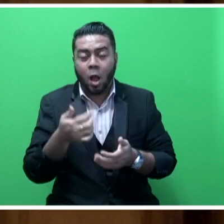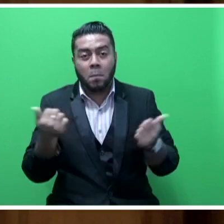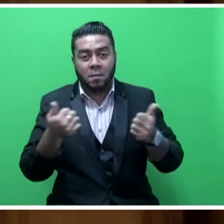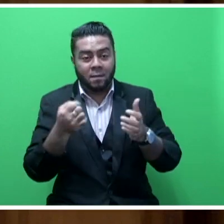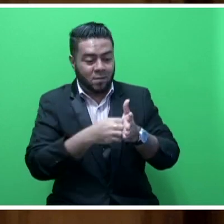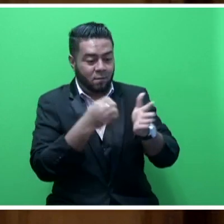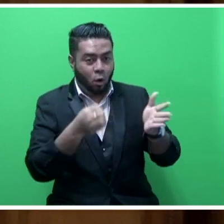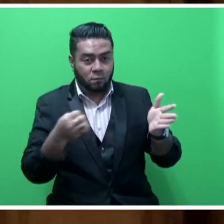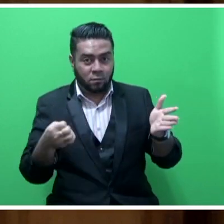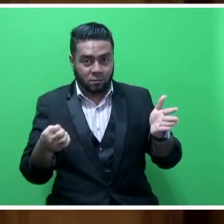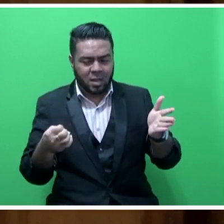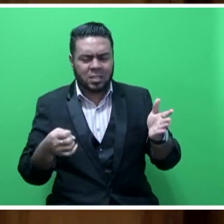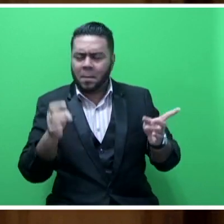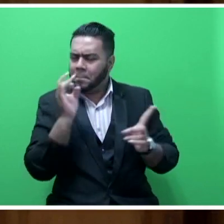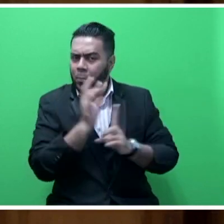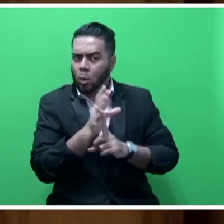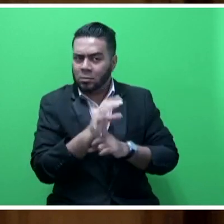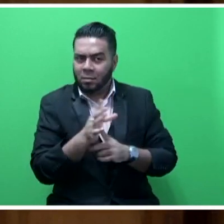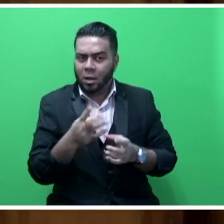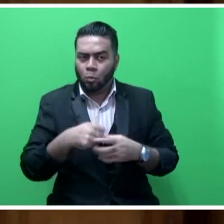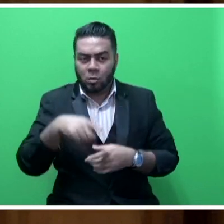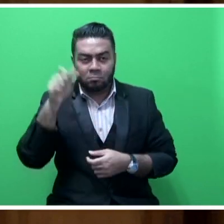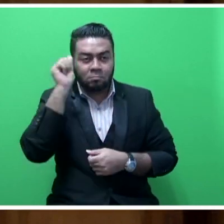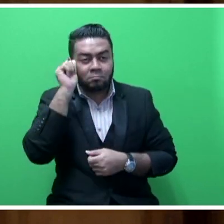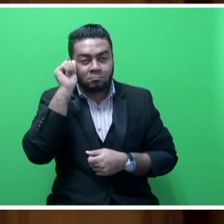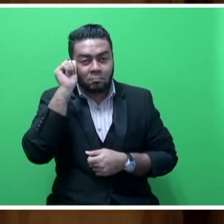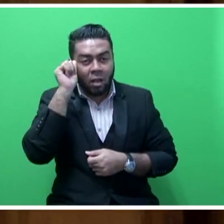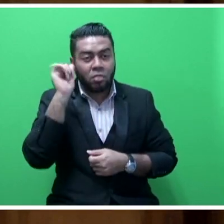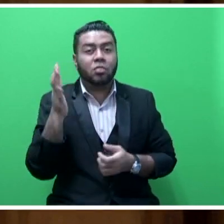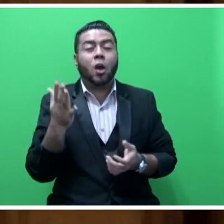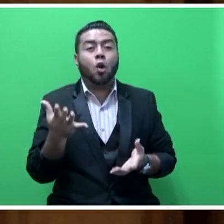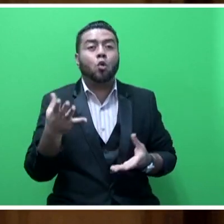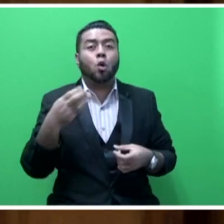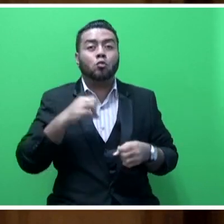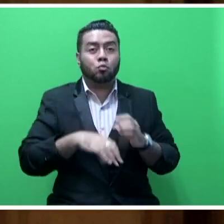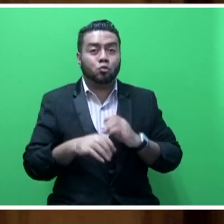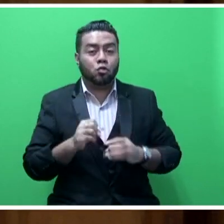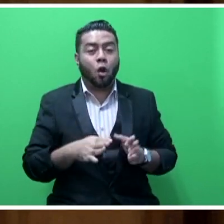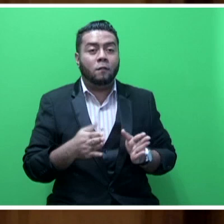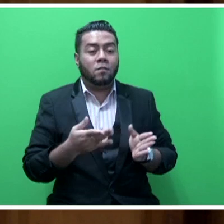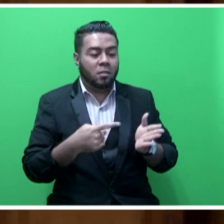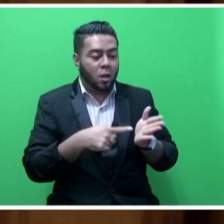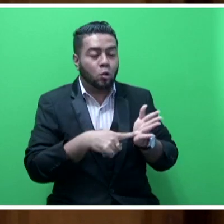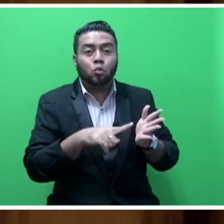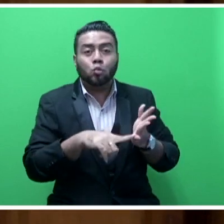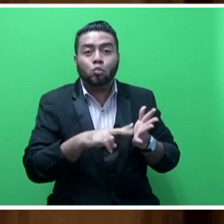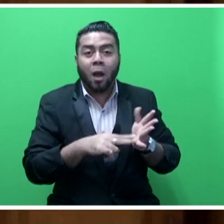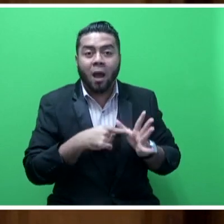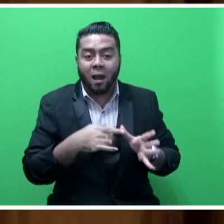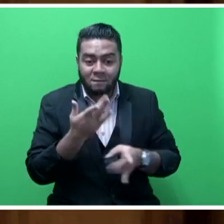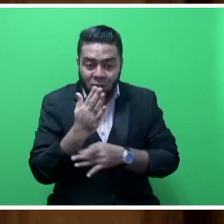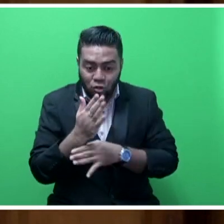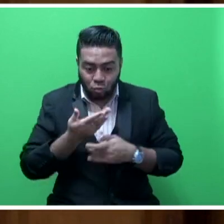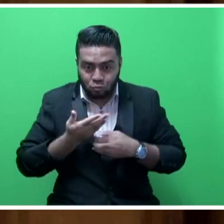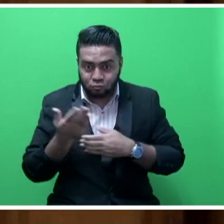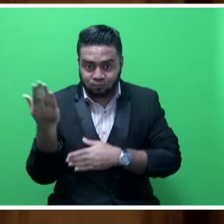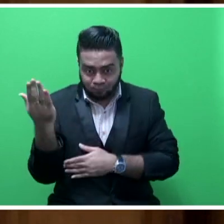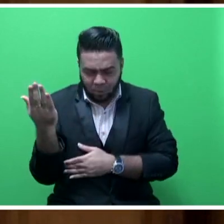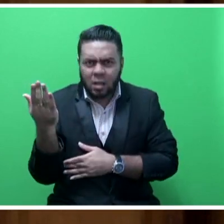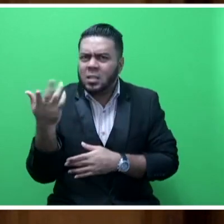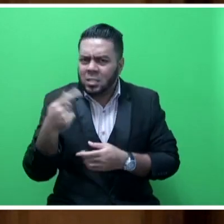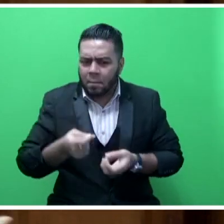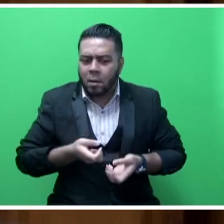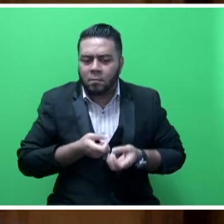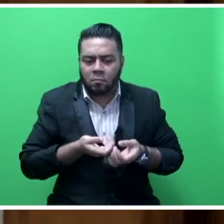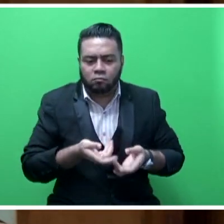is imperative that we recognize the contribution of the tuna sector, which have paved the pathway for most of our